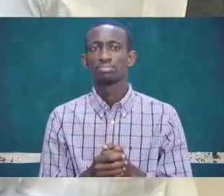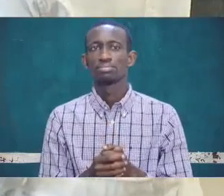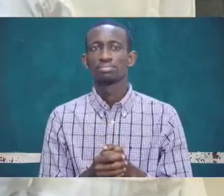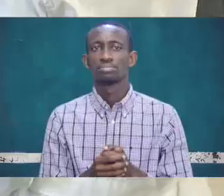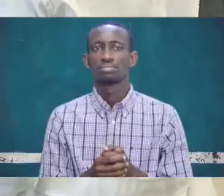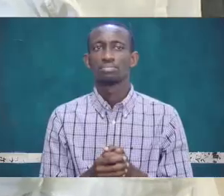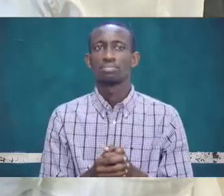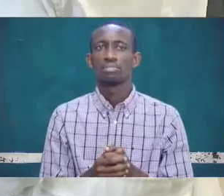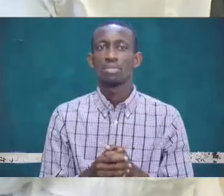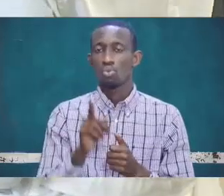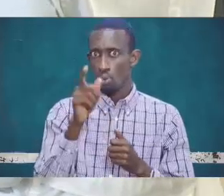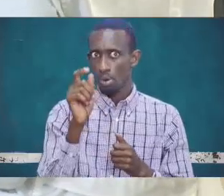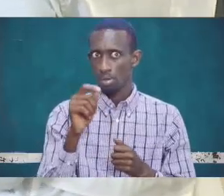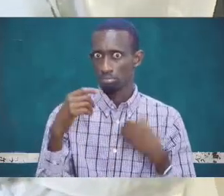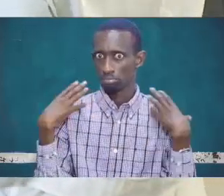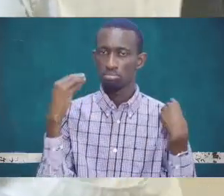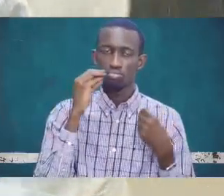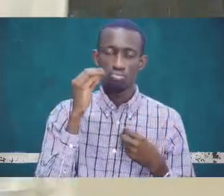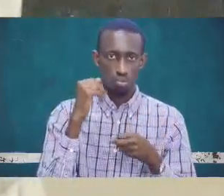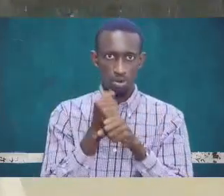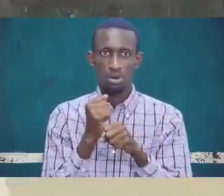3 methods